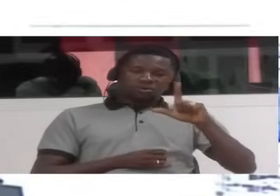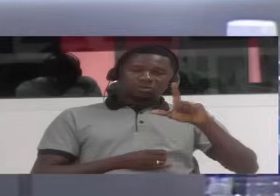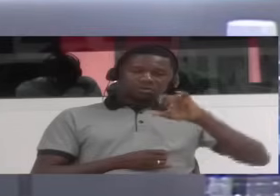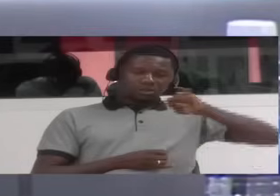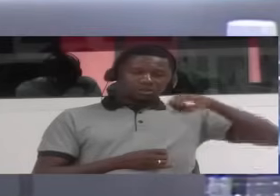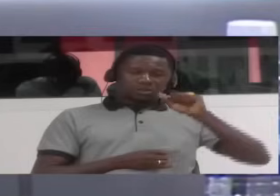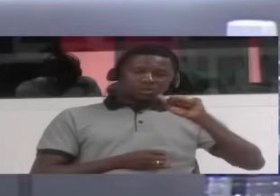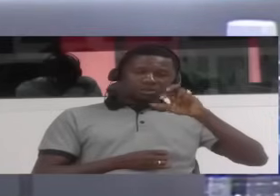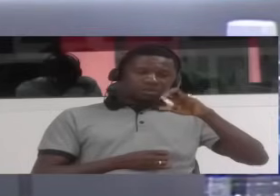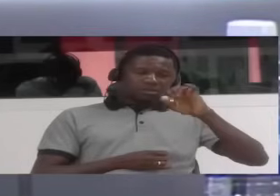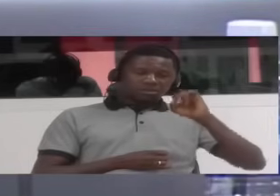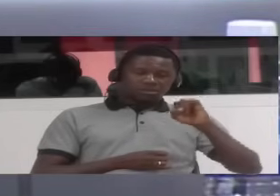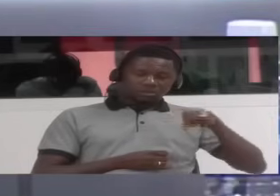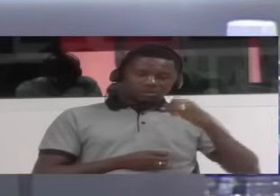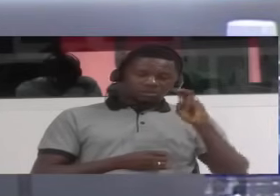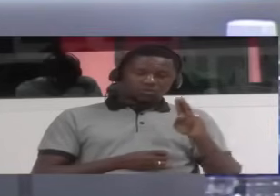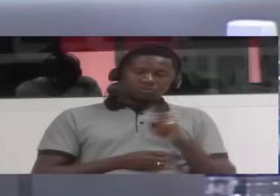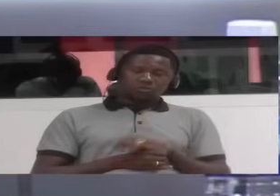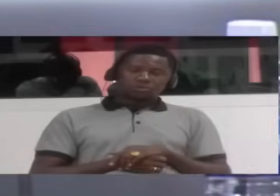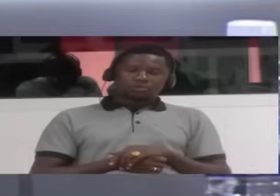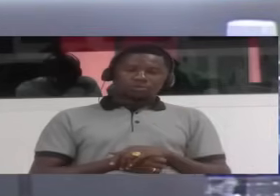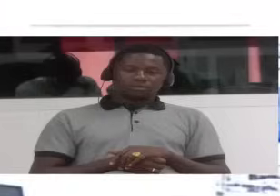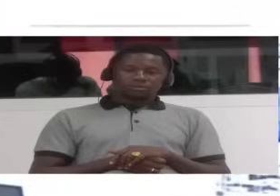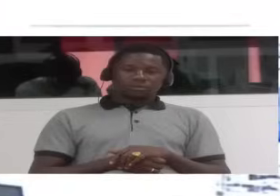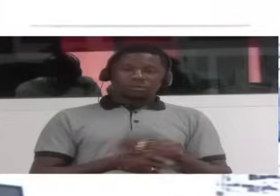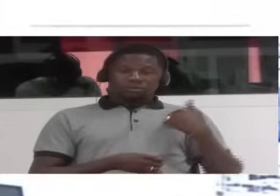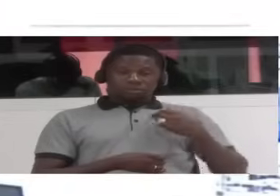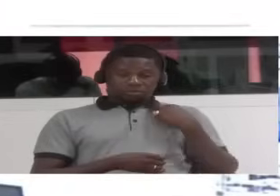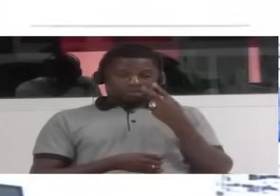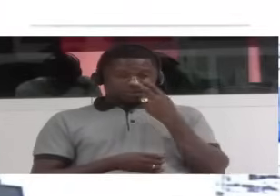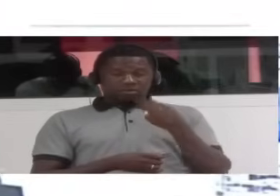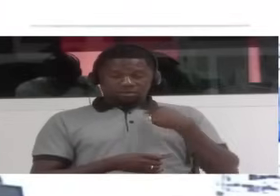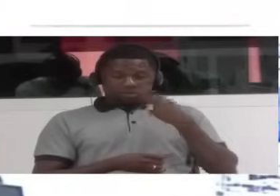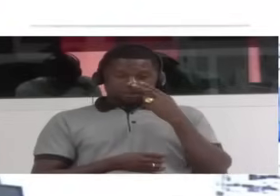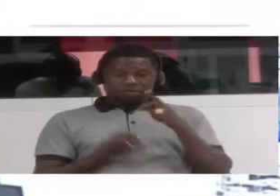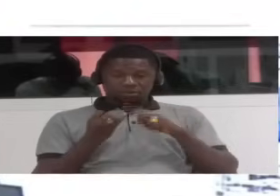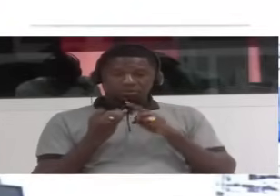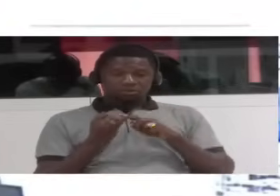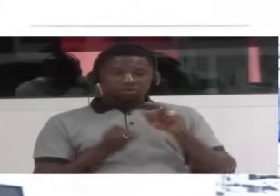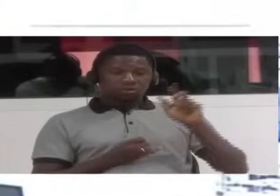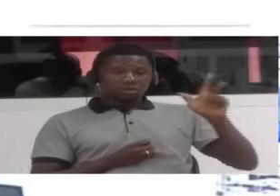us who was there, who was present? The people I see with my eyes, I saw Bomba.